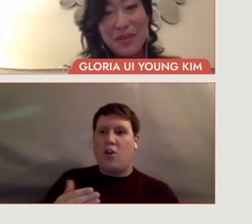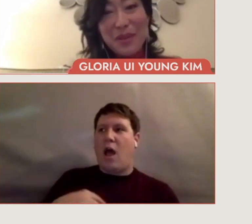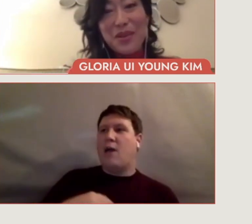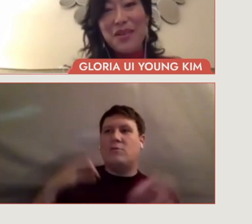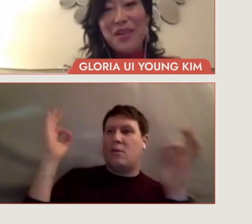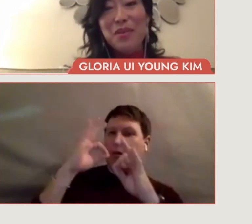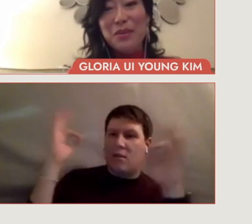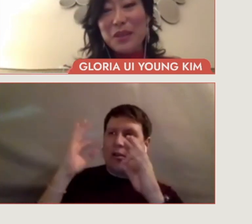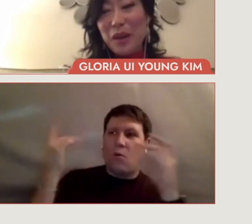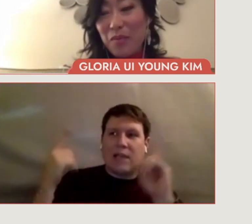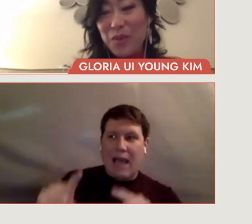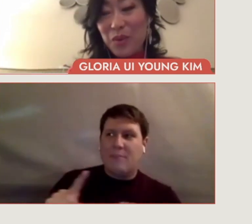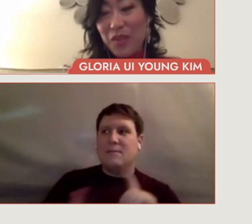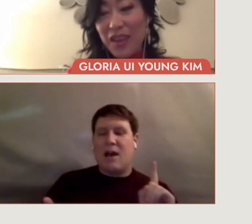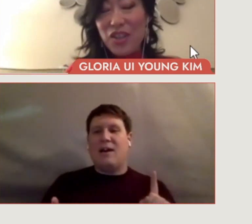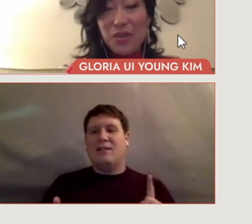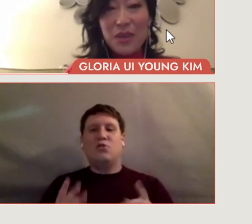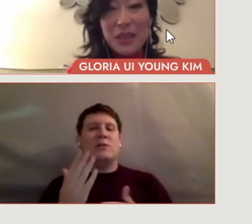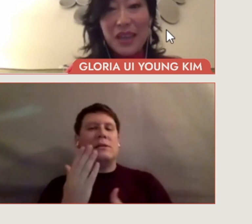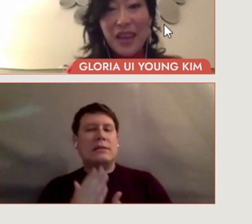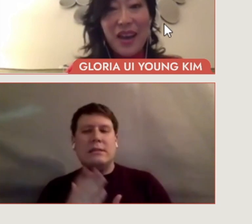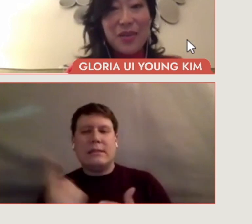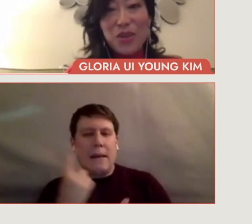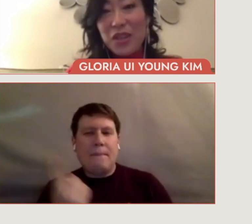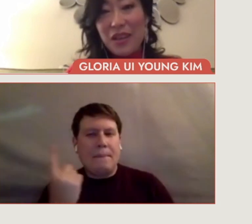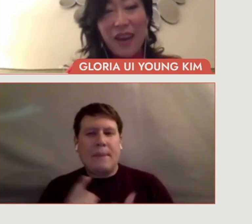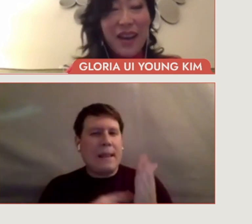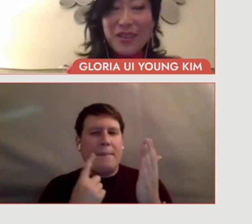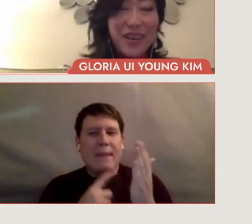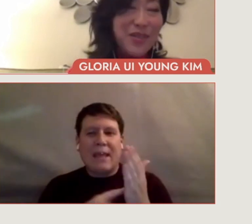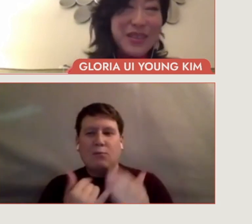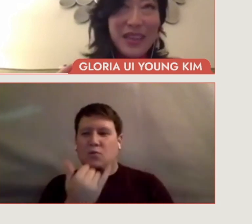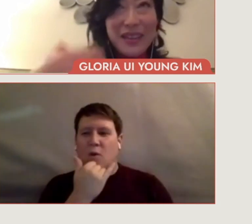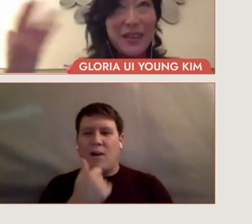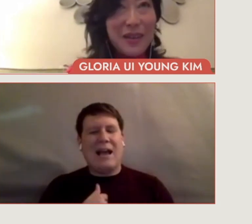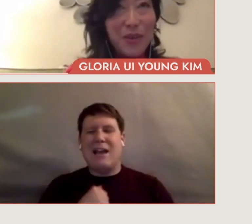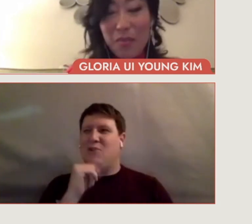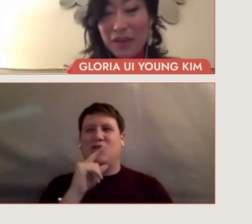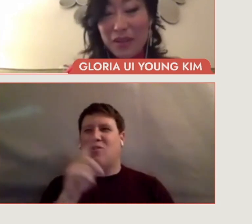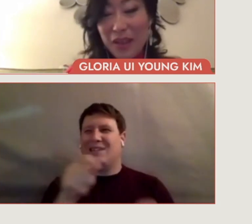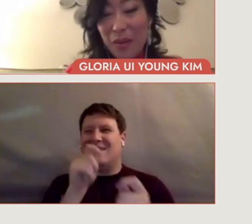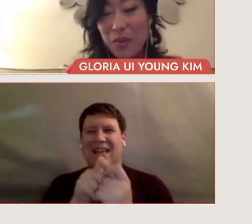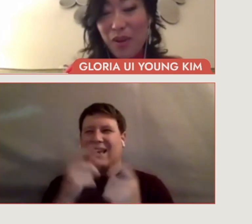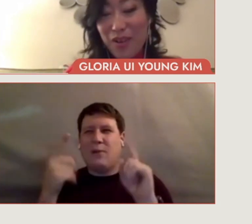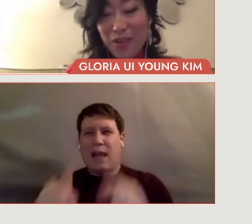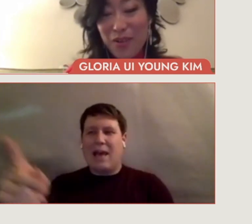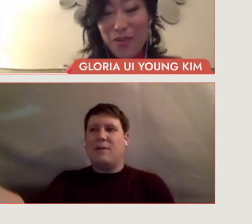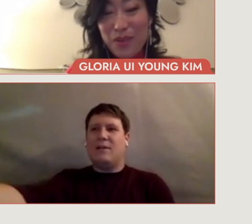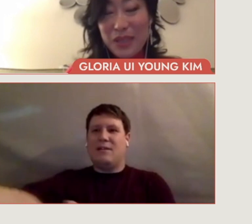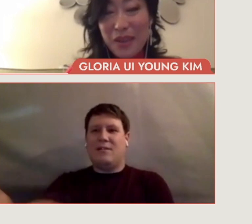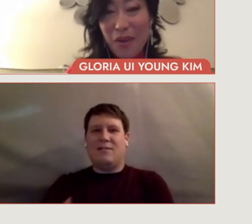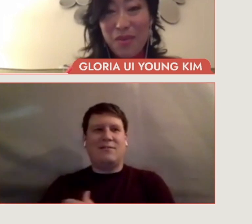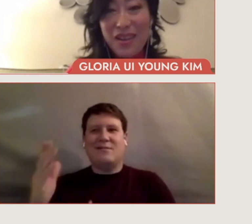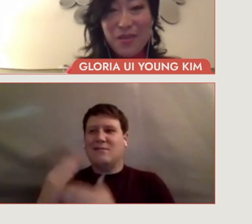what was going on, but there was some sort of thing. She was, I don't know exactly what happened. Some partner who